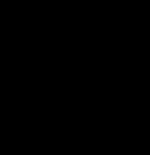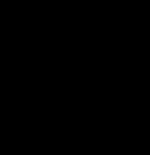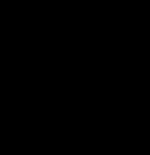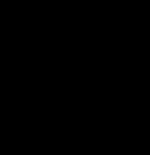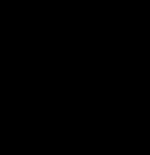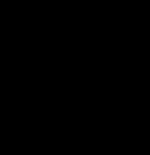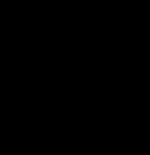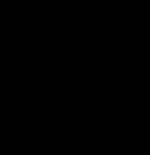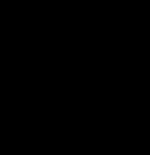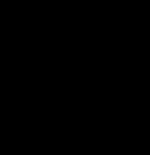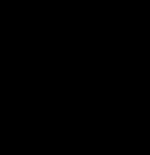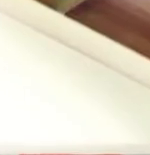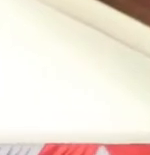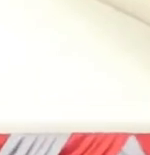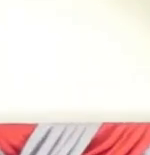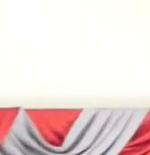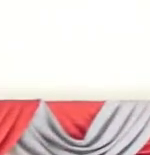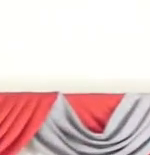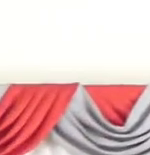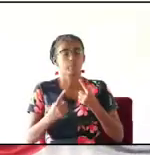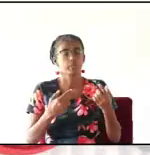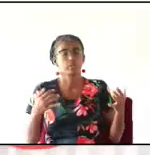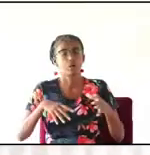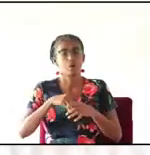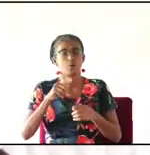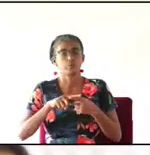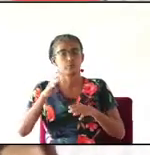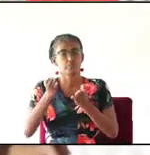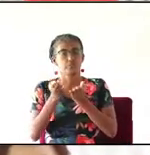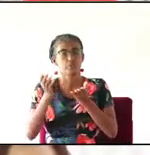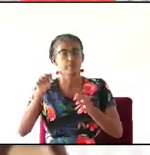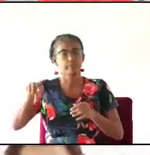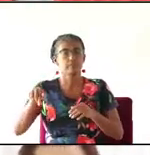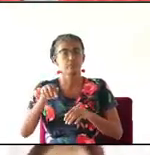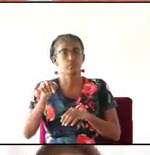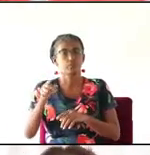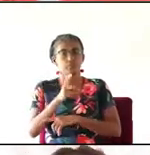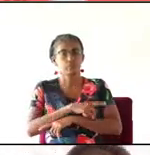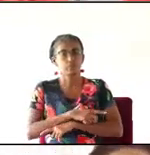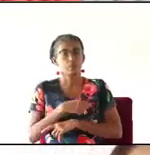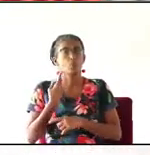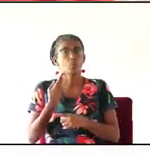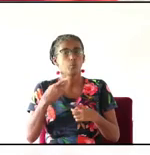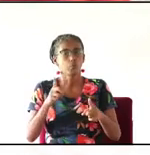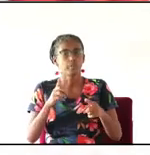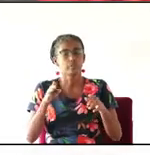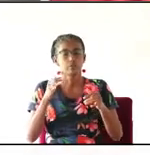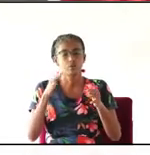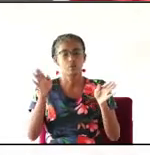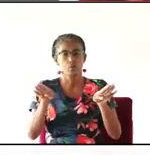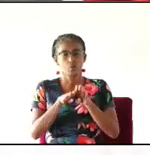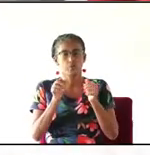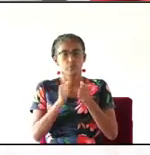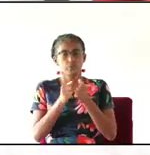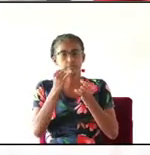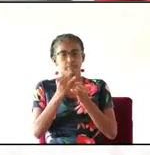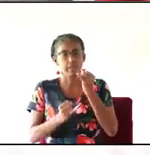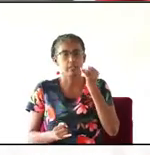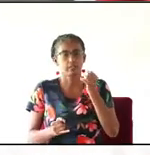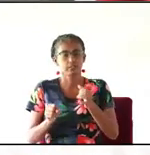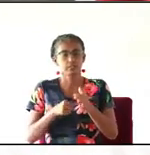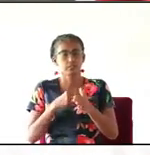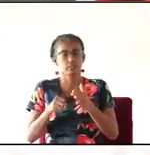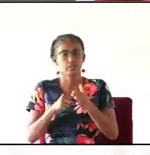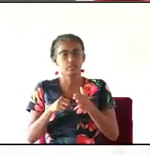All right, thank you everybody for coming out to service today. We're going to be closing with one final song. We're going to do a reprise of the song, Here Is